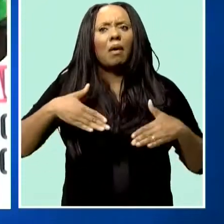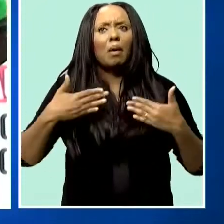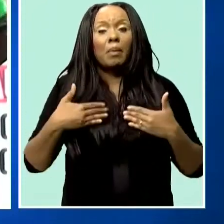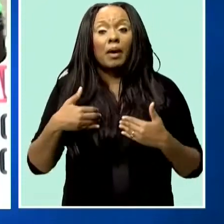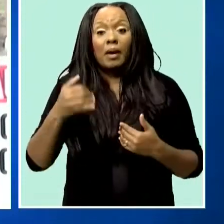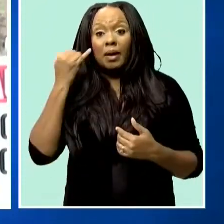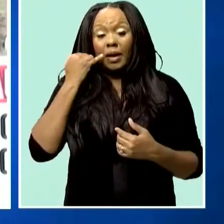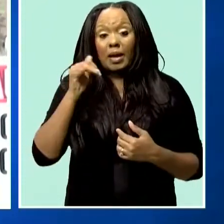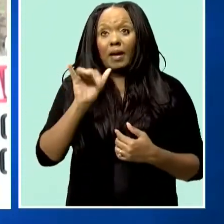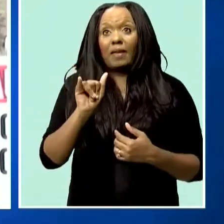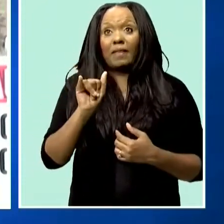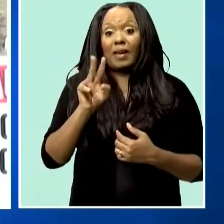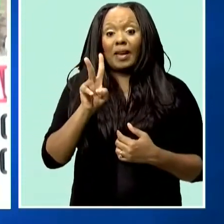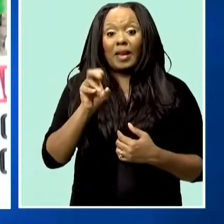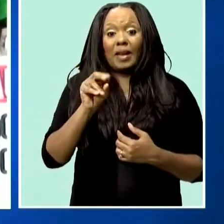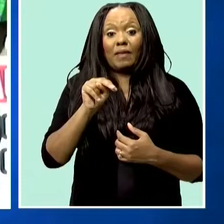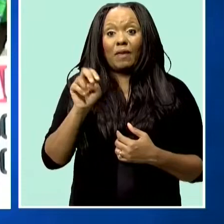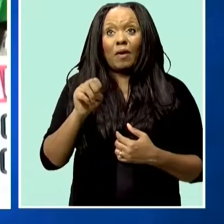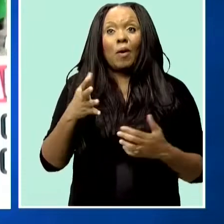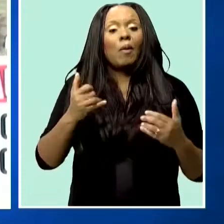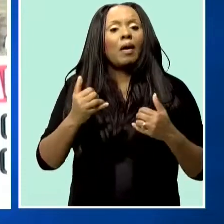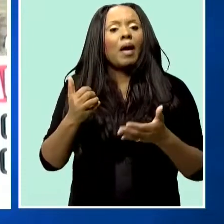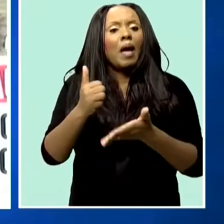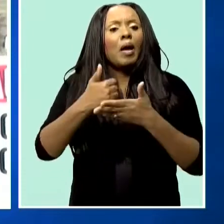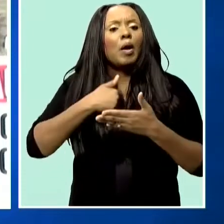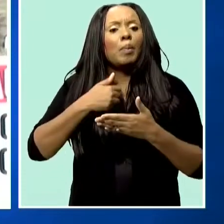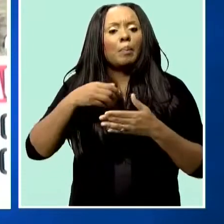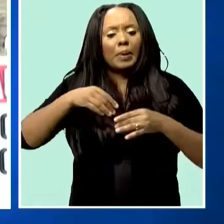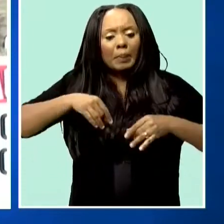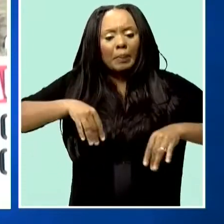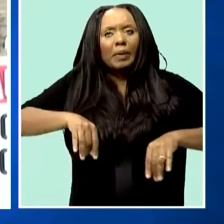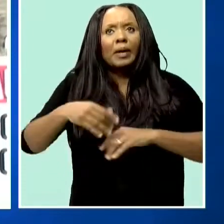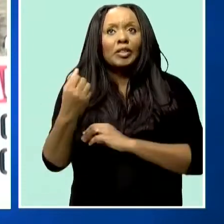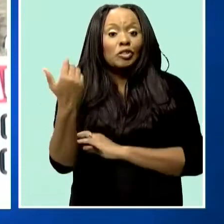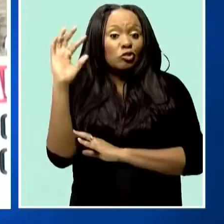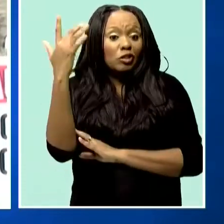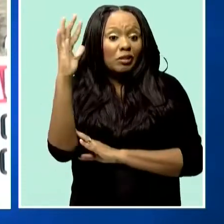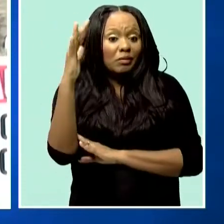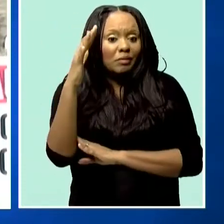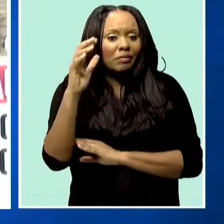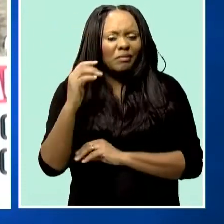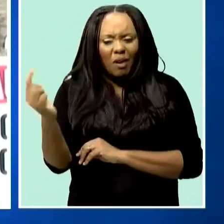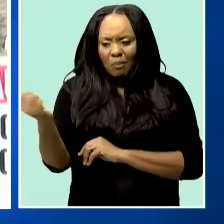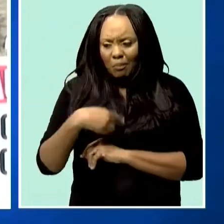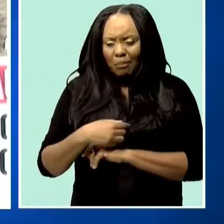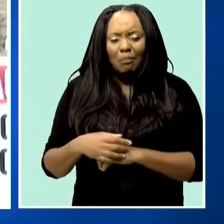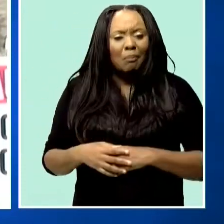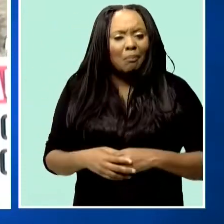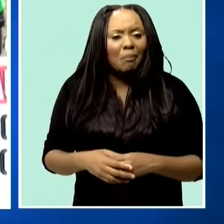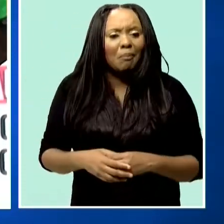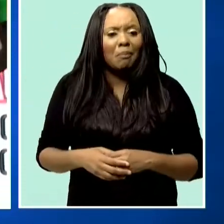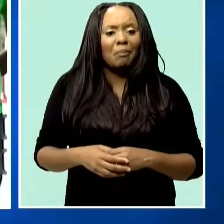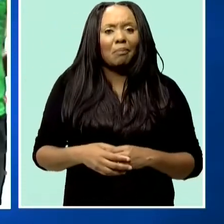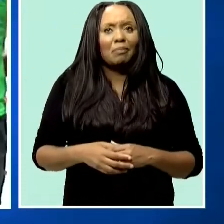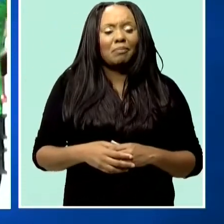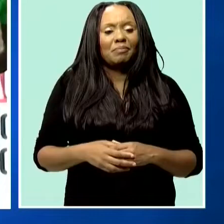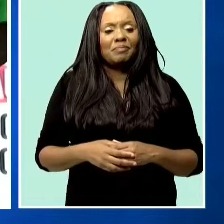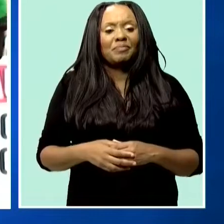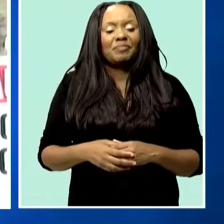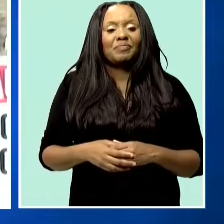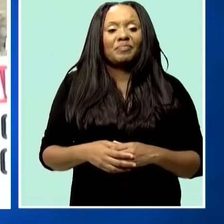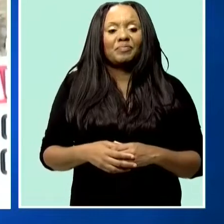Yvonne wants to come and join me in planting the tree, you're welcome to come. And I'm happy